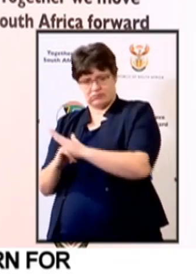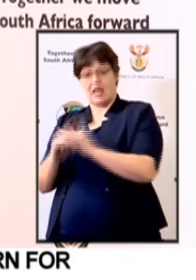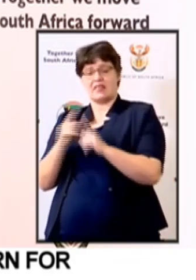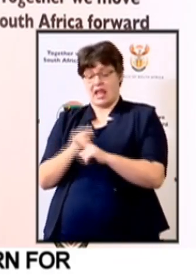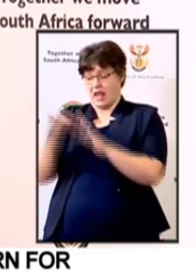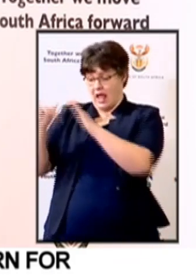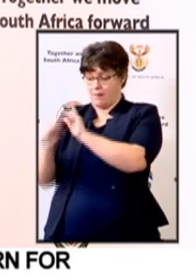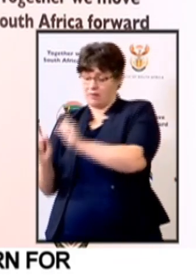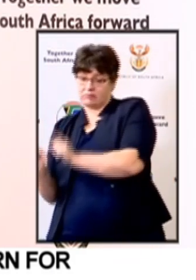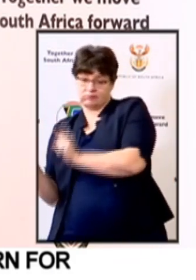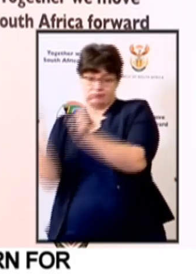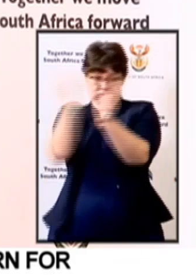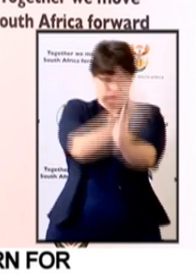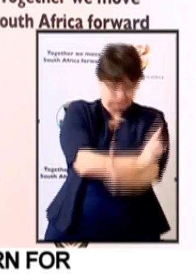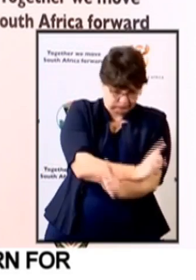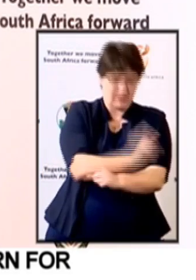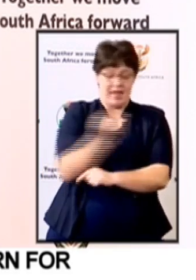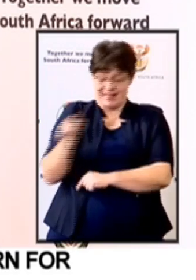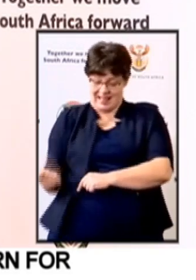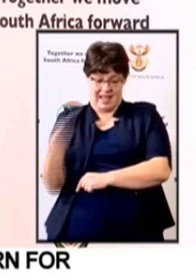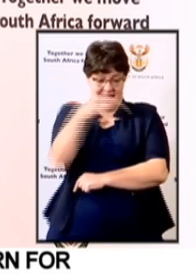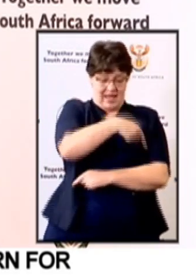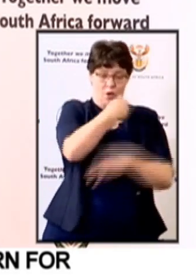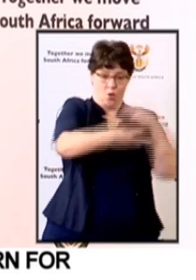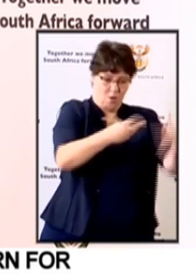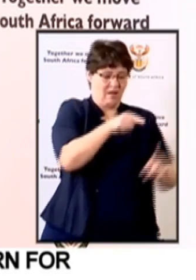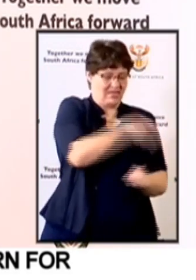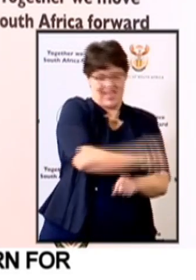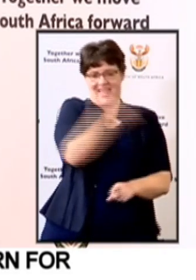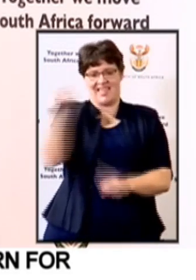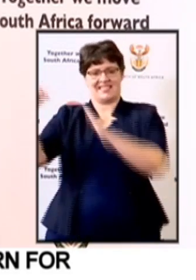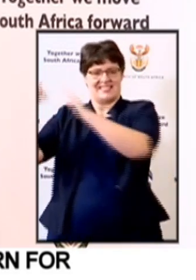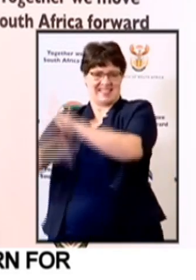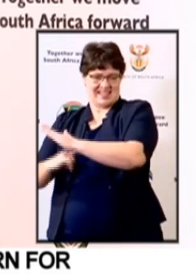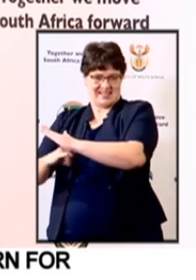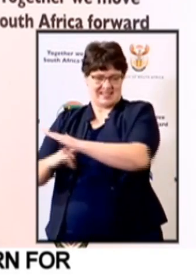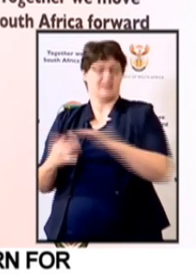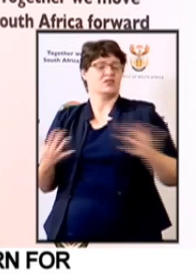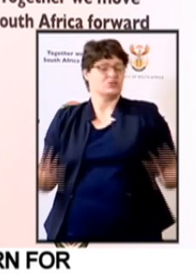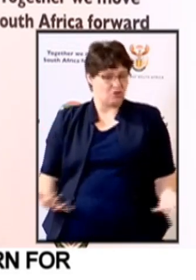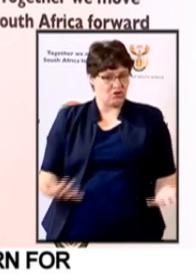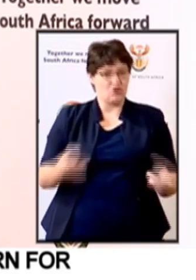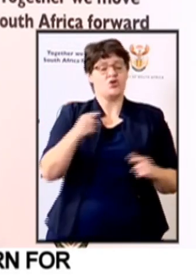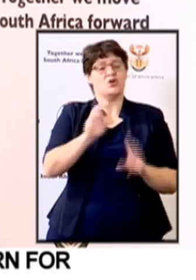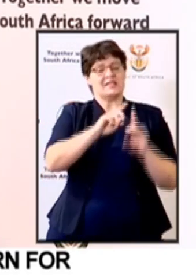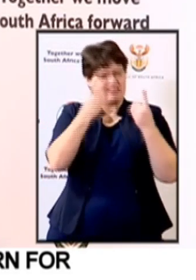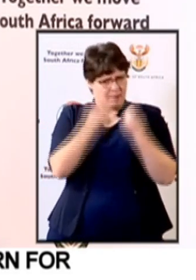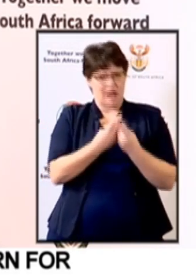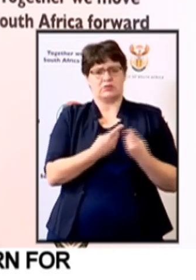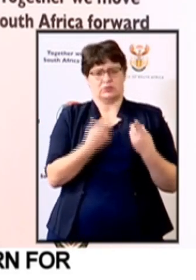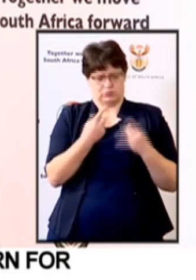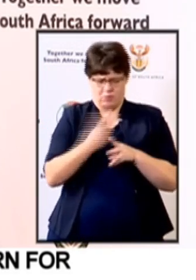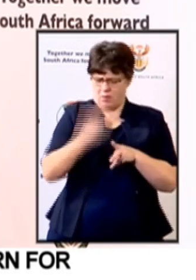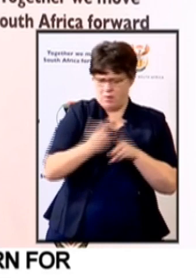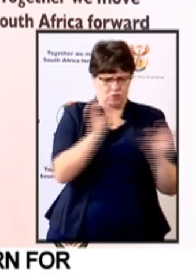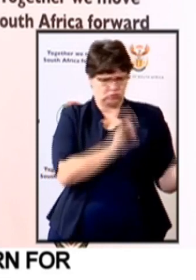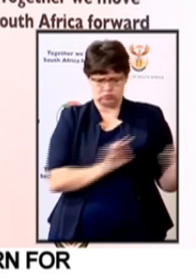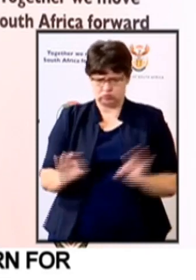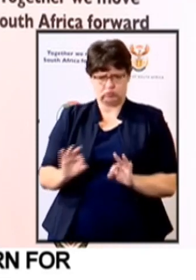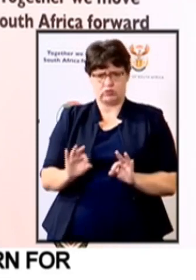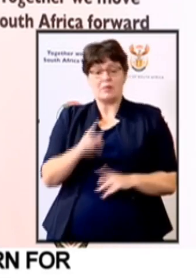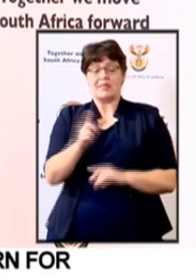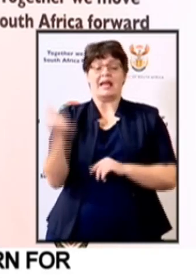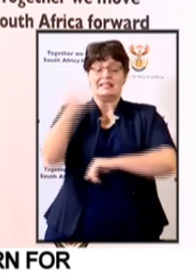there. And they've been given the 11th of May. I would assume that the department has done all its preparedness, and by that